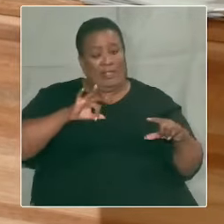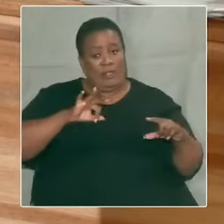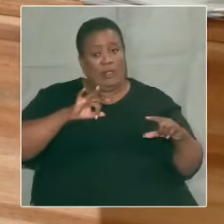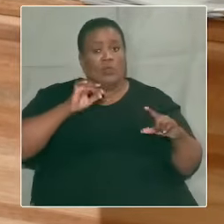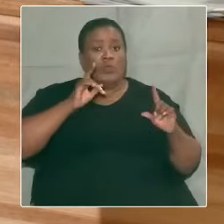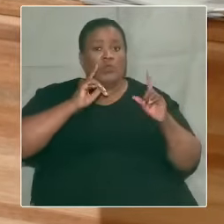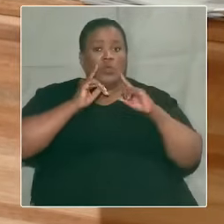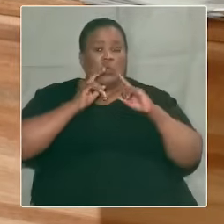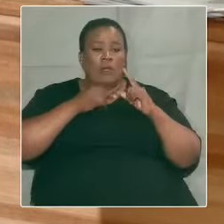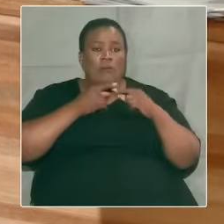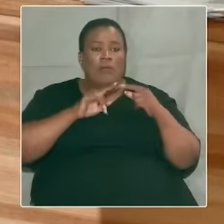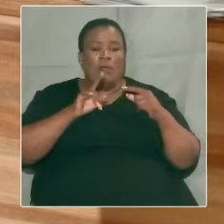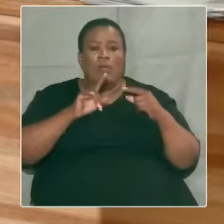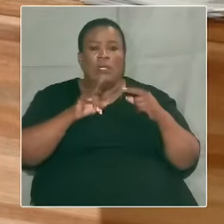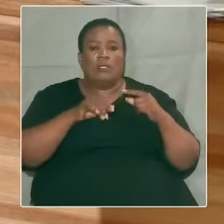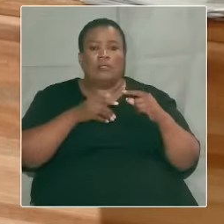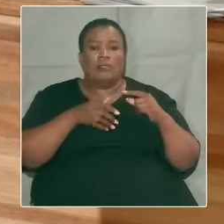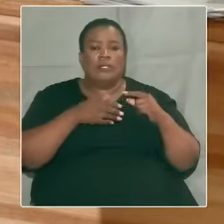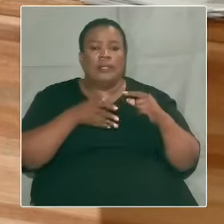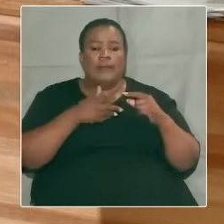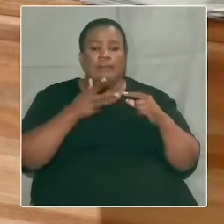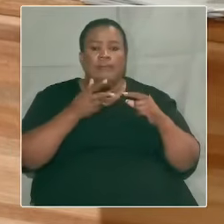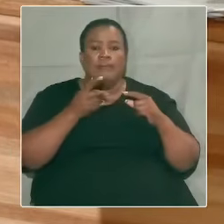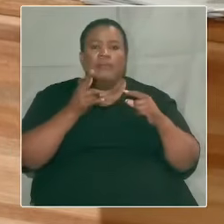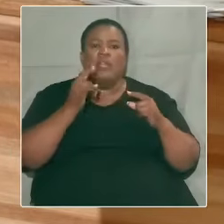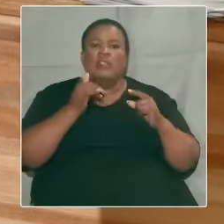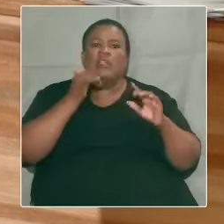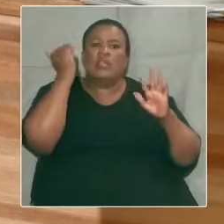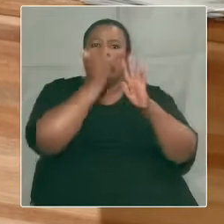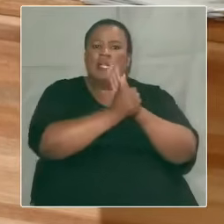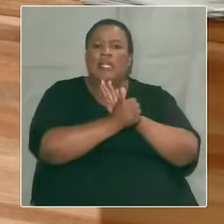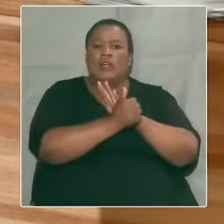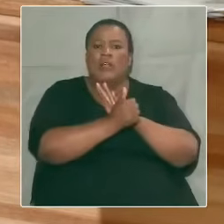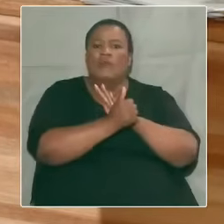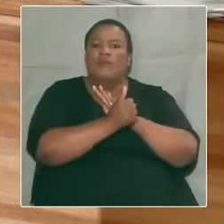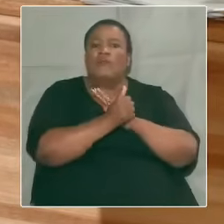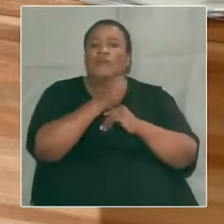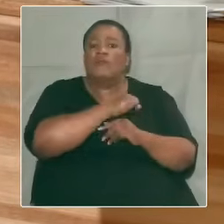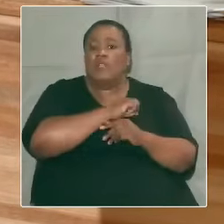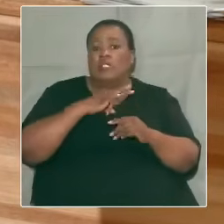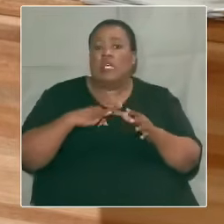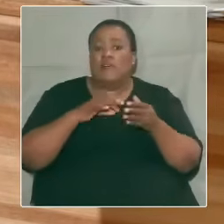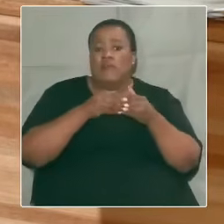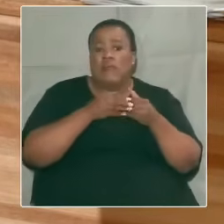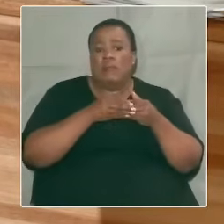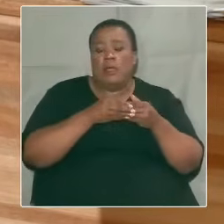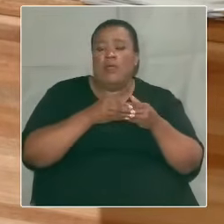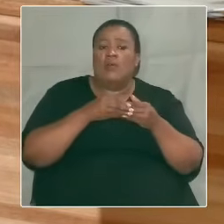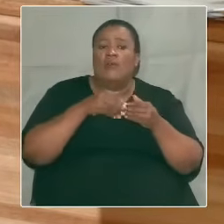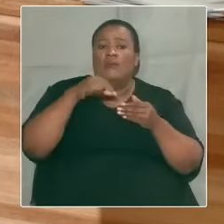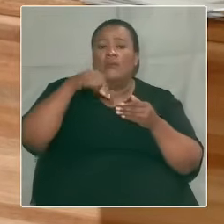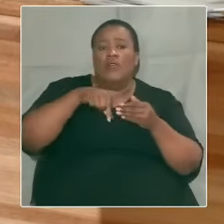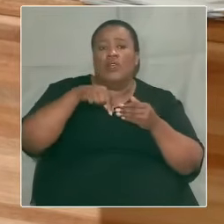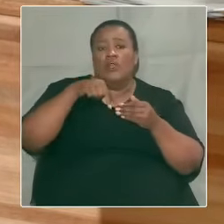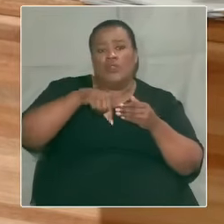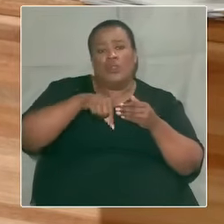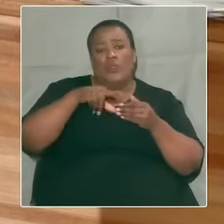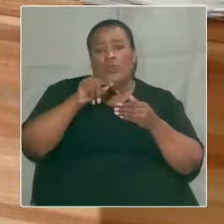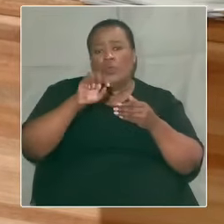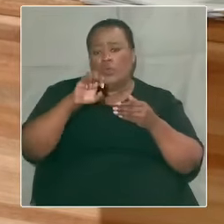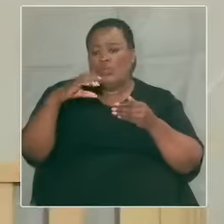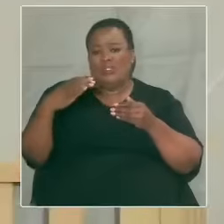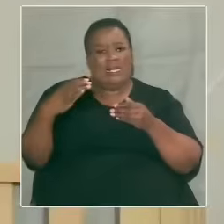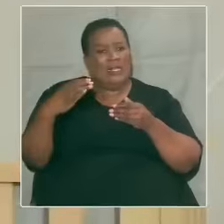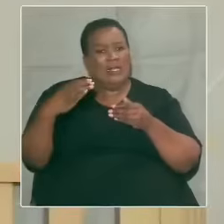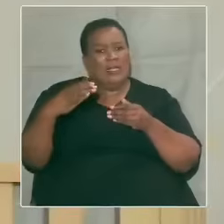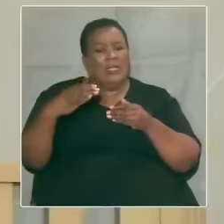an employee of an entity called QTech in Vereeniging. If I can just ask you to start there